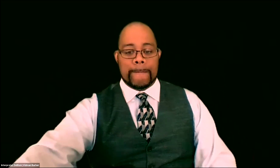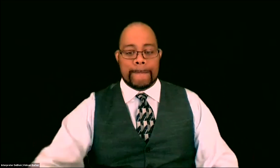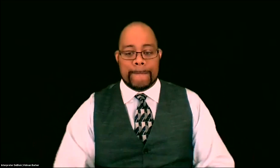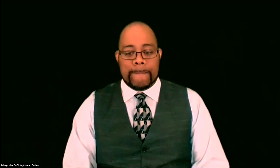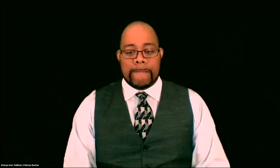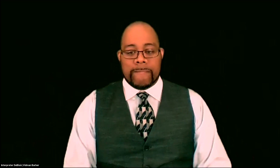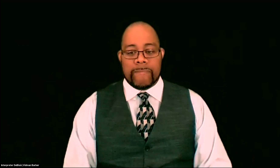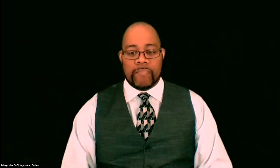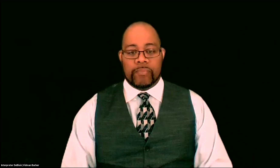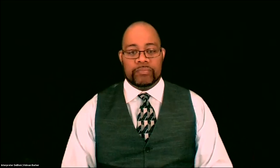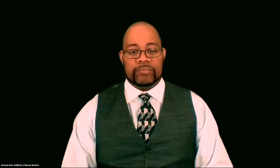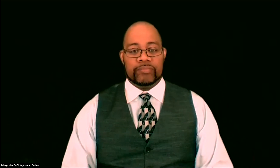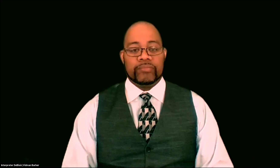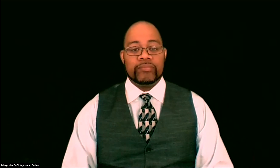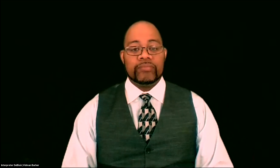Screen.